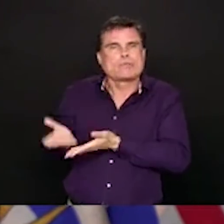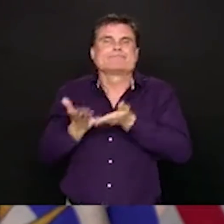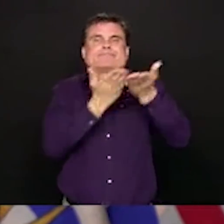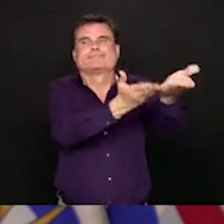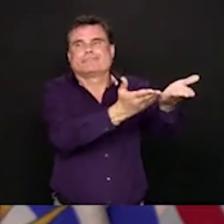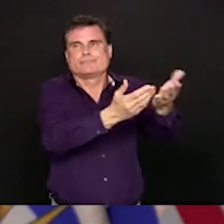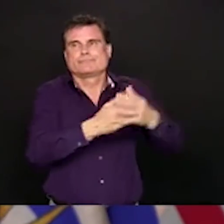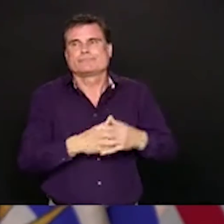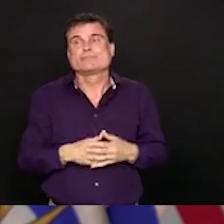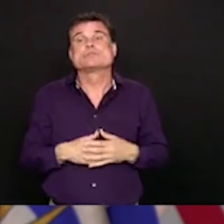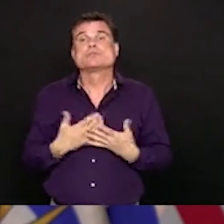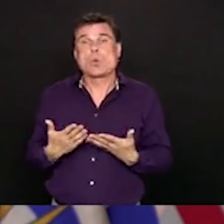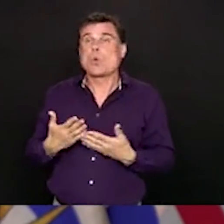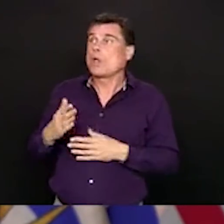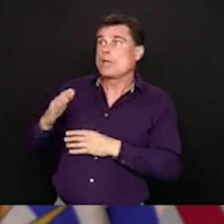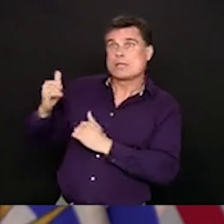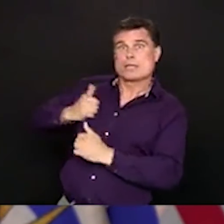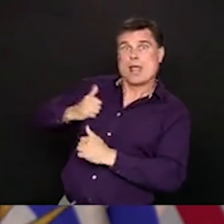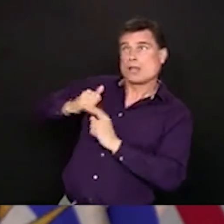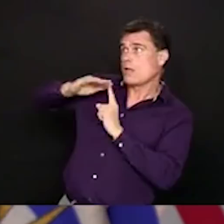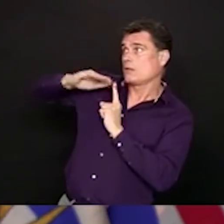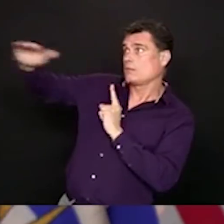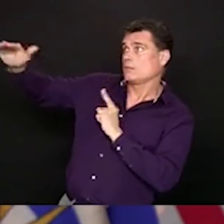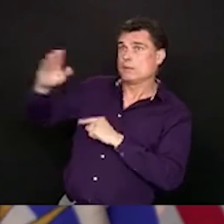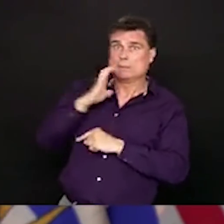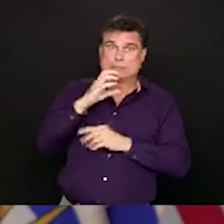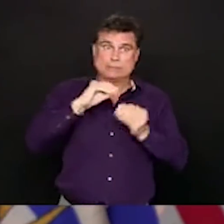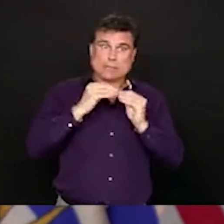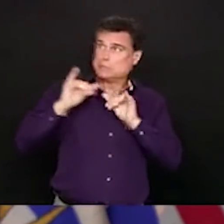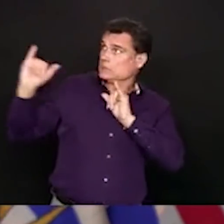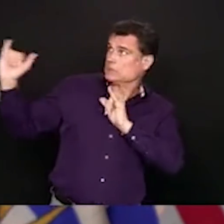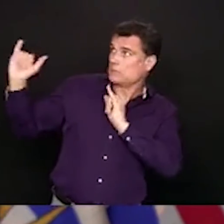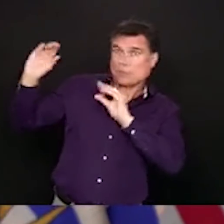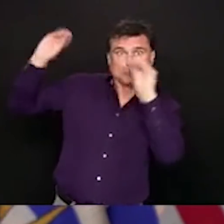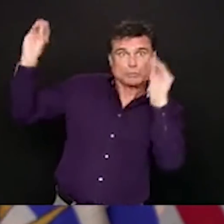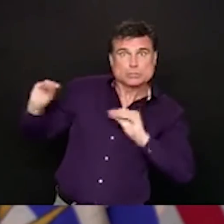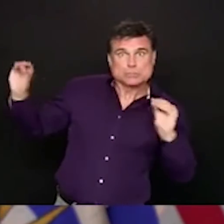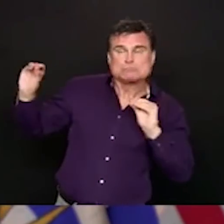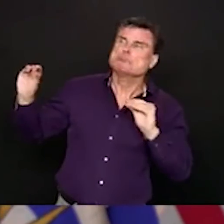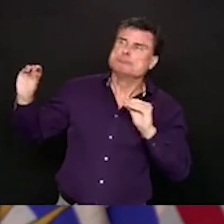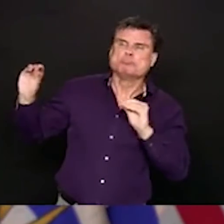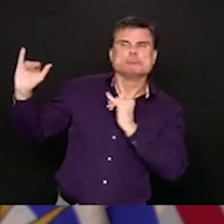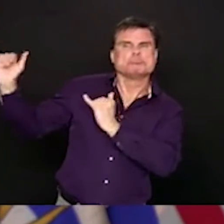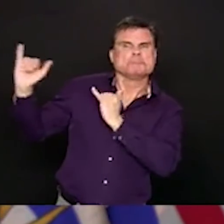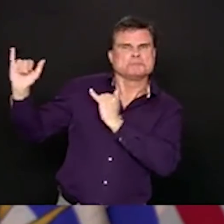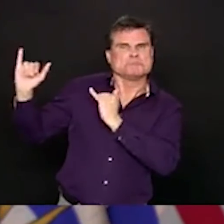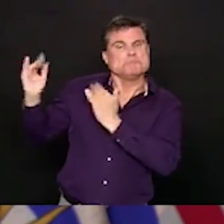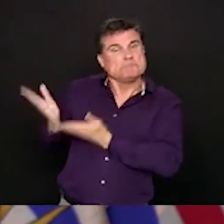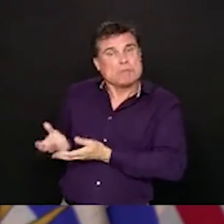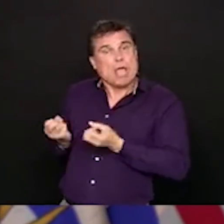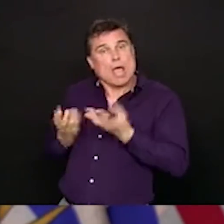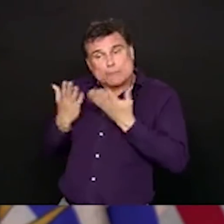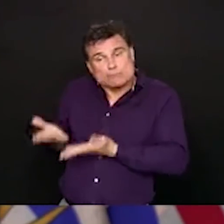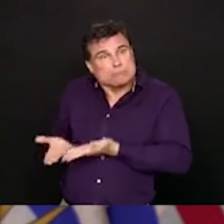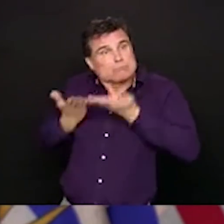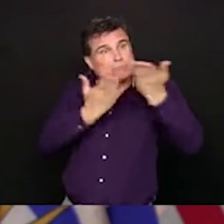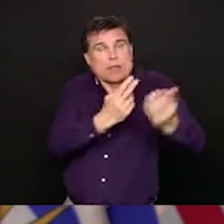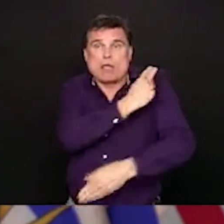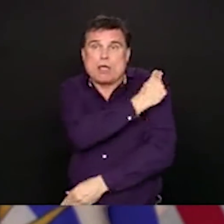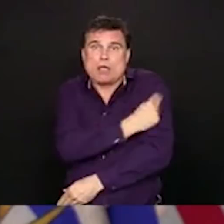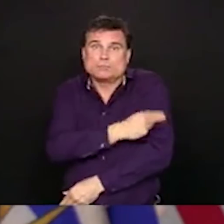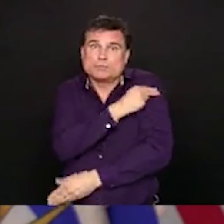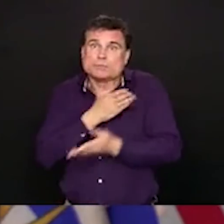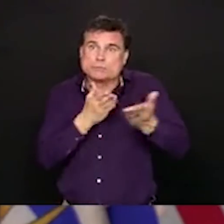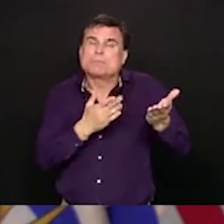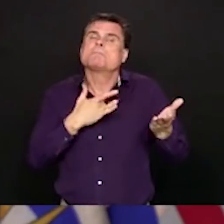likelihood of being hospitalized or having or being in ICU. Our deaths, of course, are heavily skewed towards the older